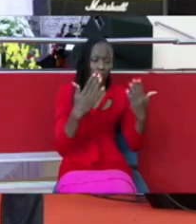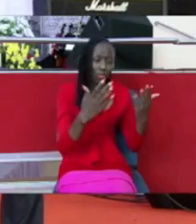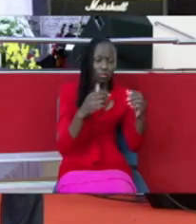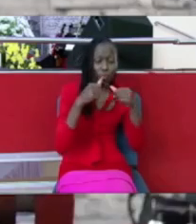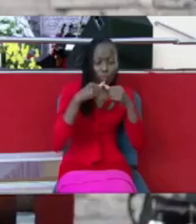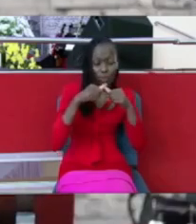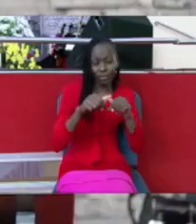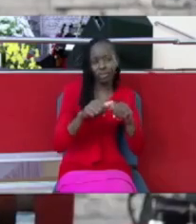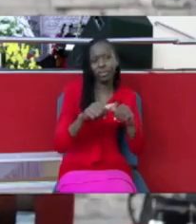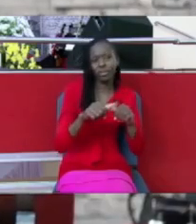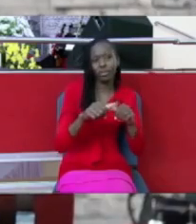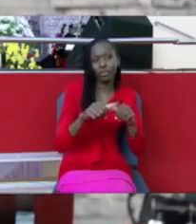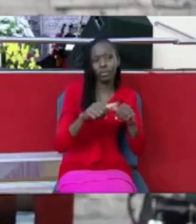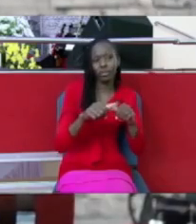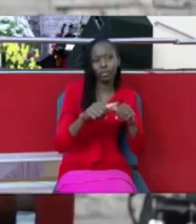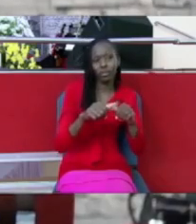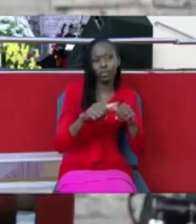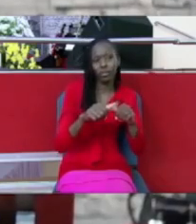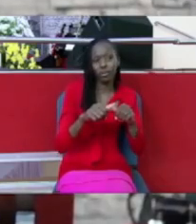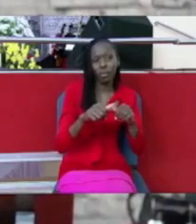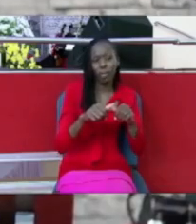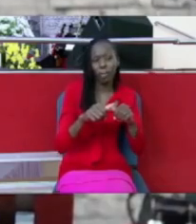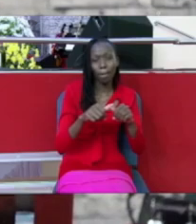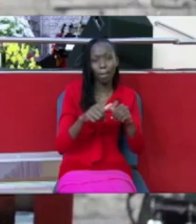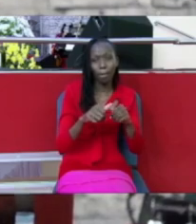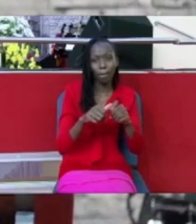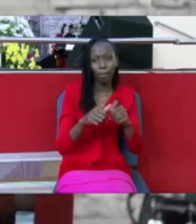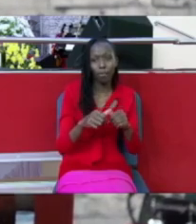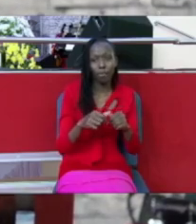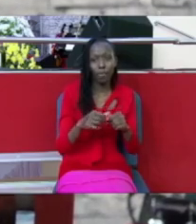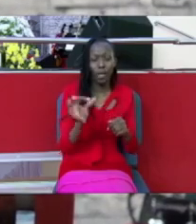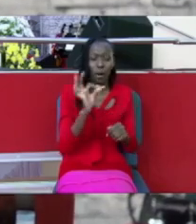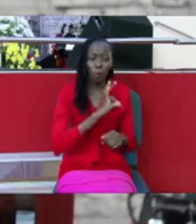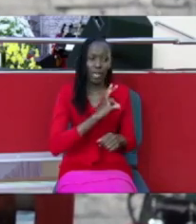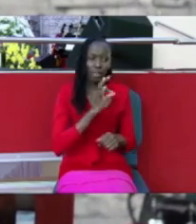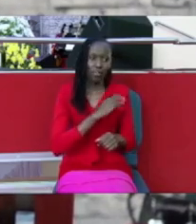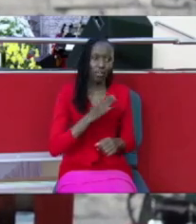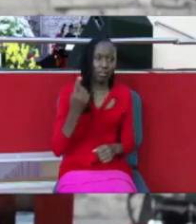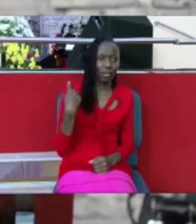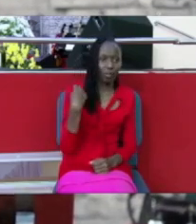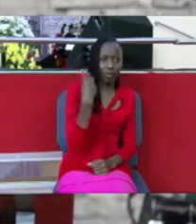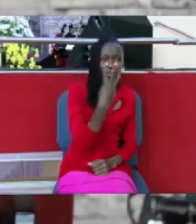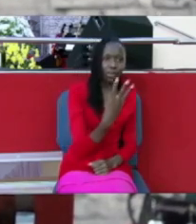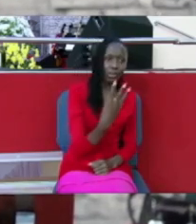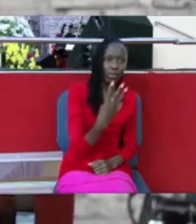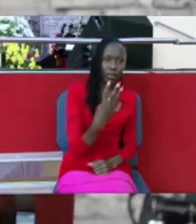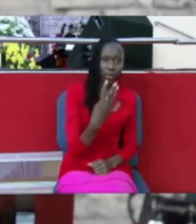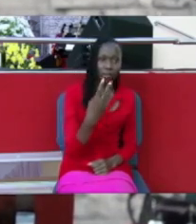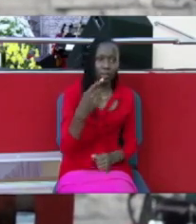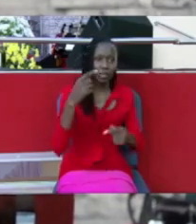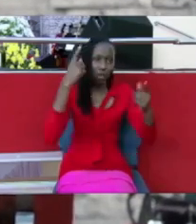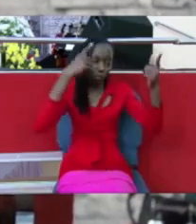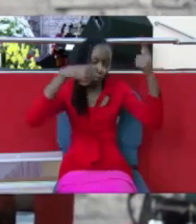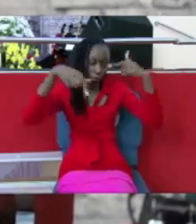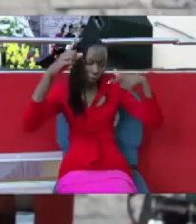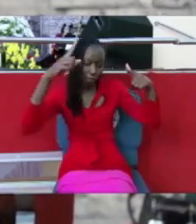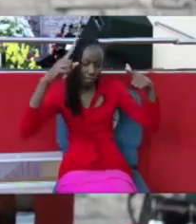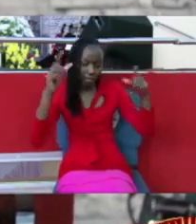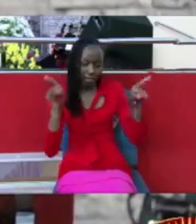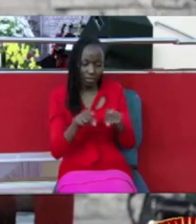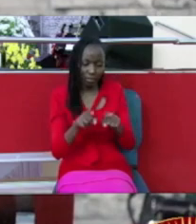mahali unapopaswa kutii ili Mungu aachilie. Benefit number 3. Faida ya 3. Prosperity and